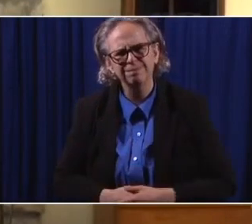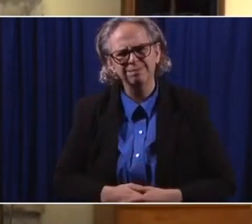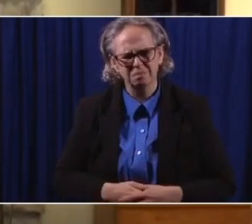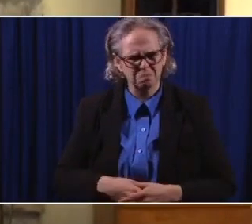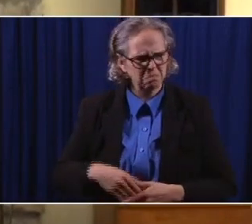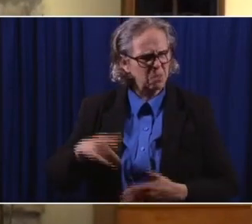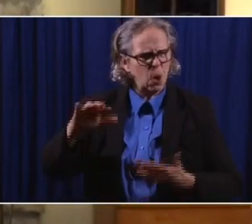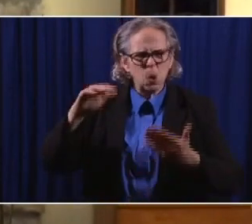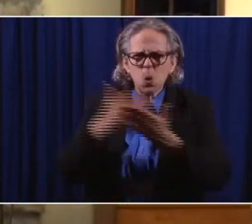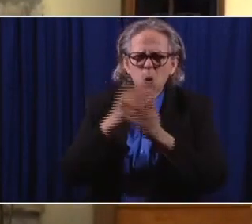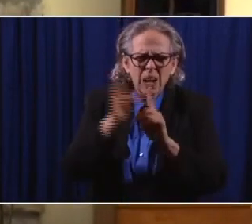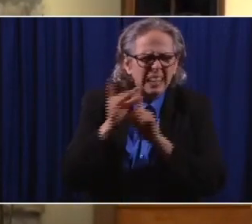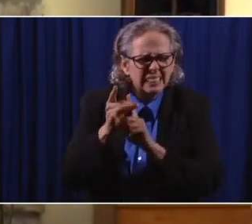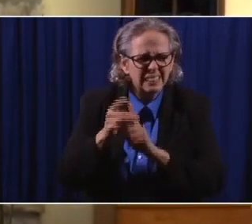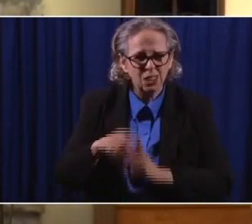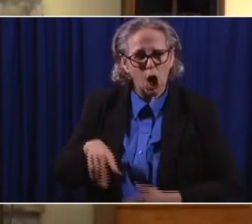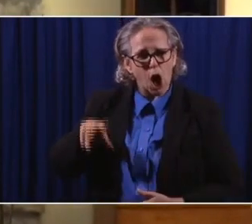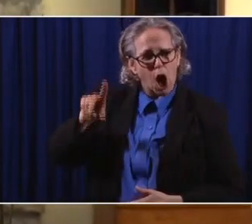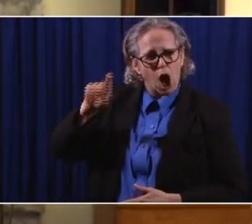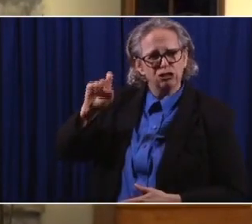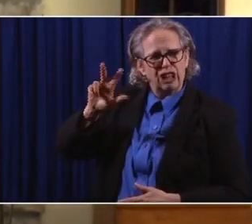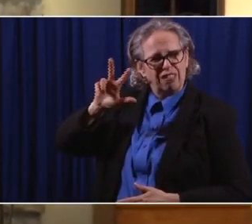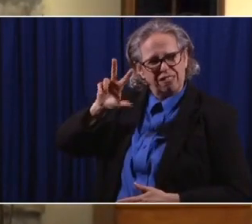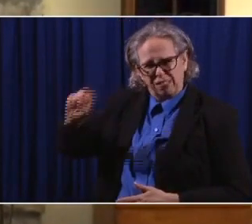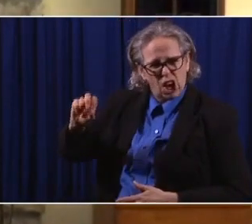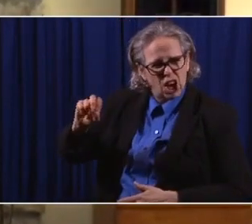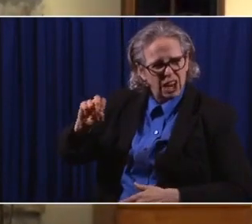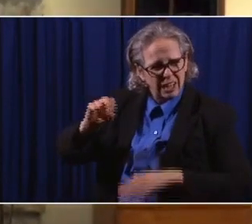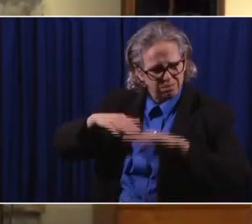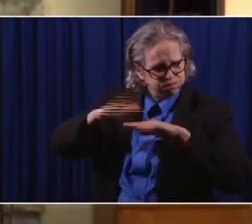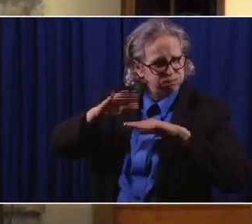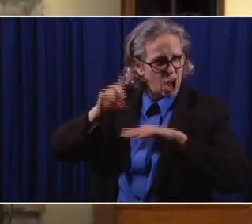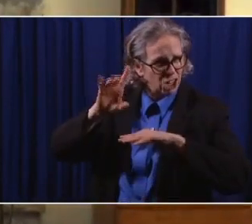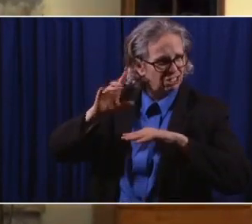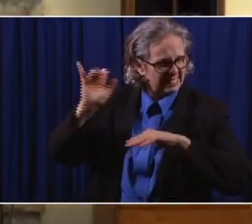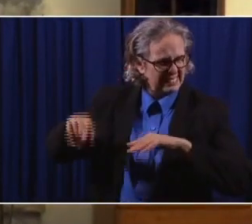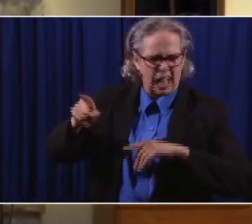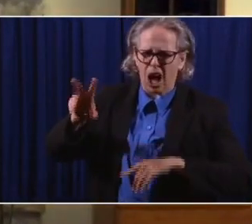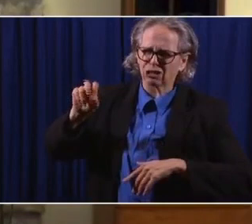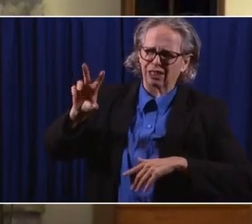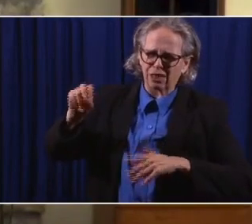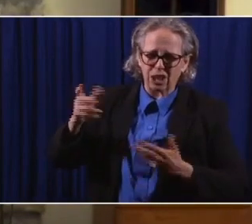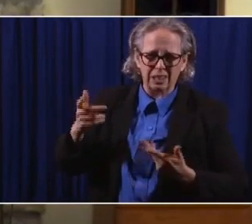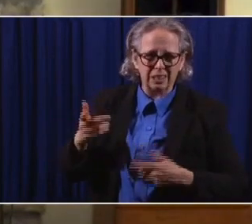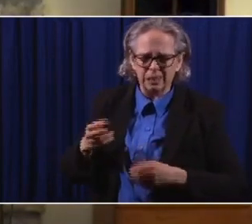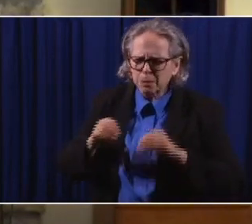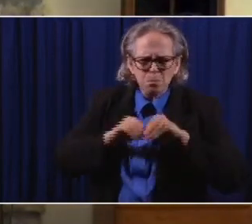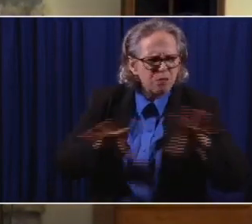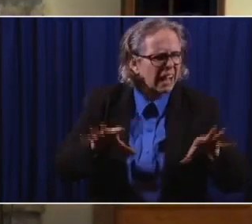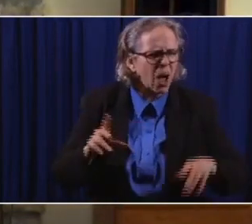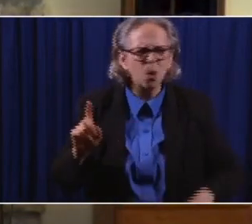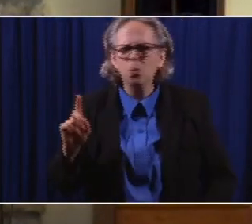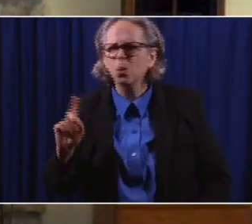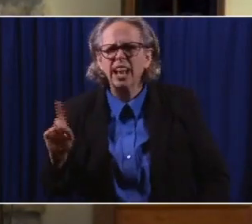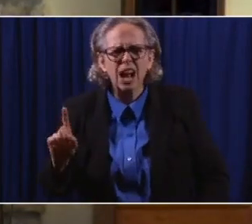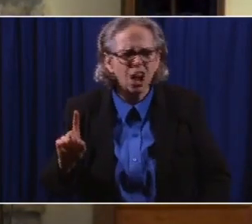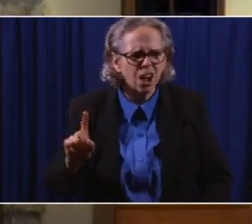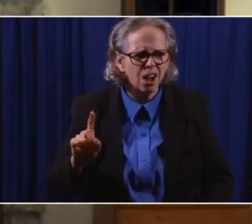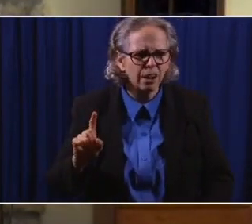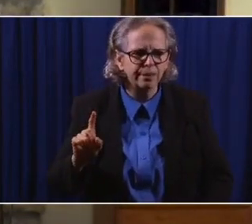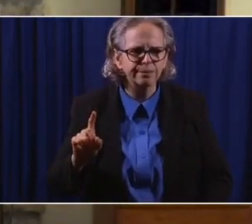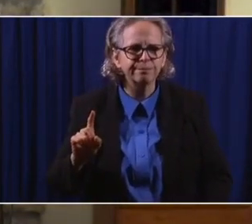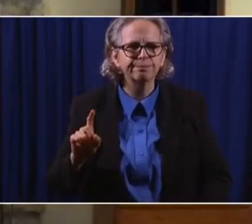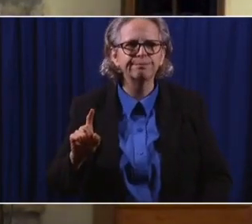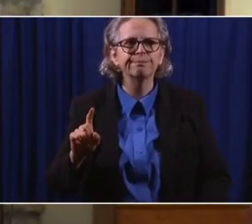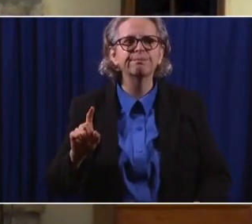cases. They're at 130 cases per 100,000. Health department officials report the county has had more than 90 cases to date in